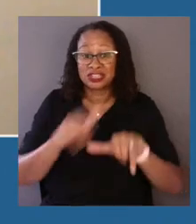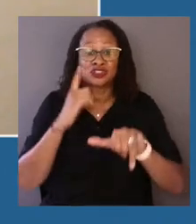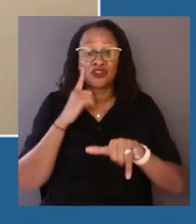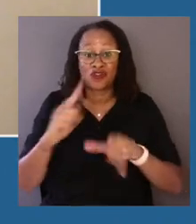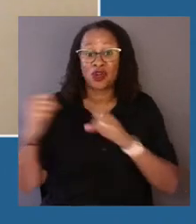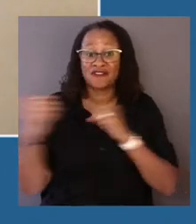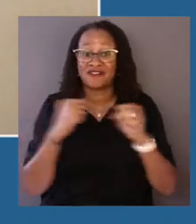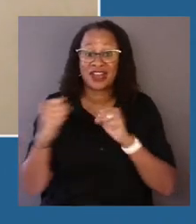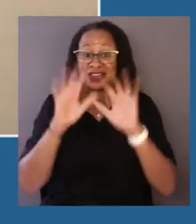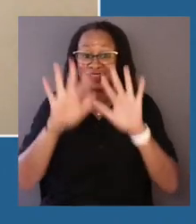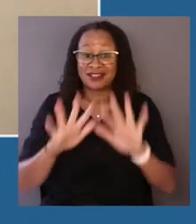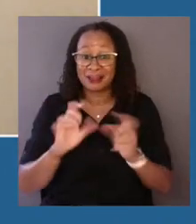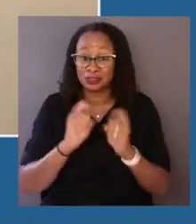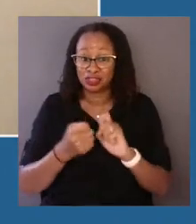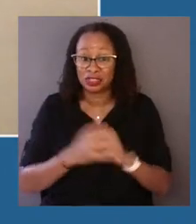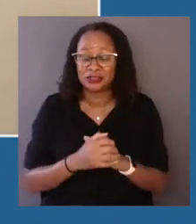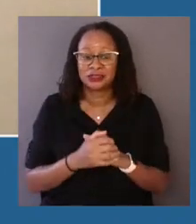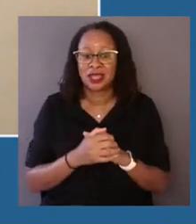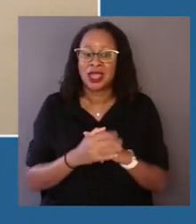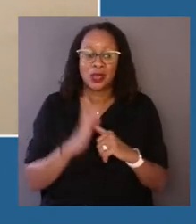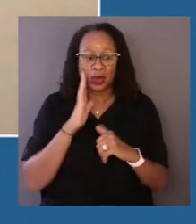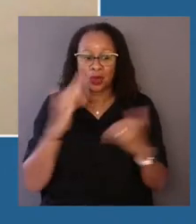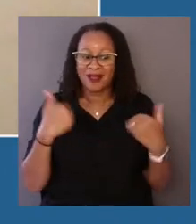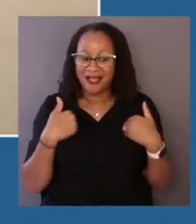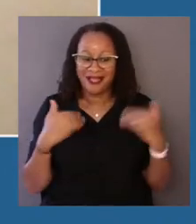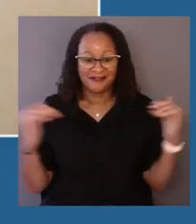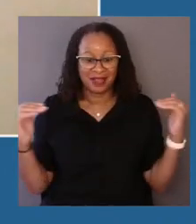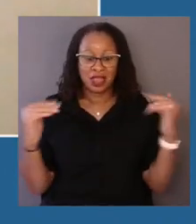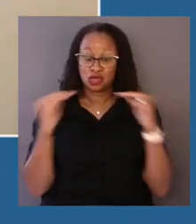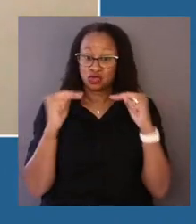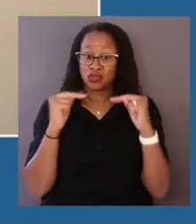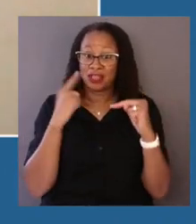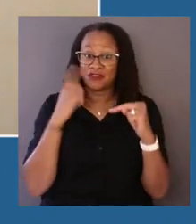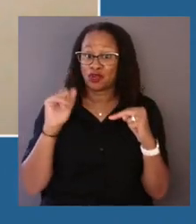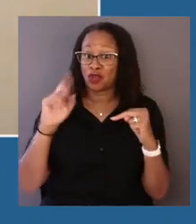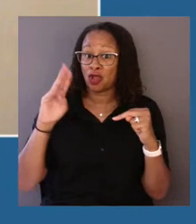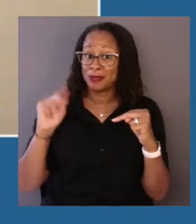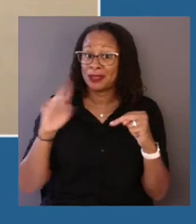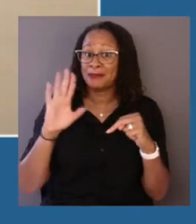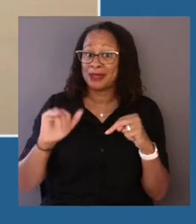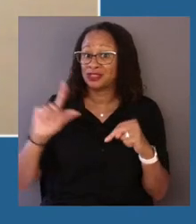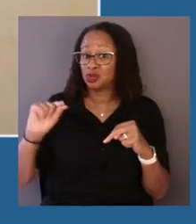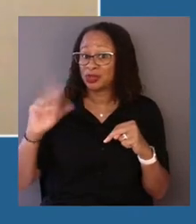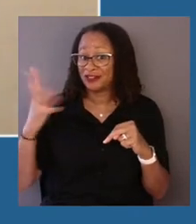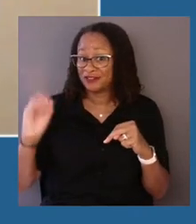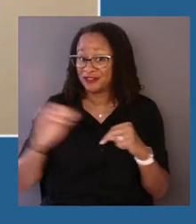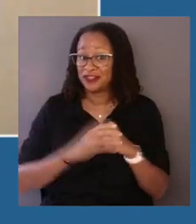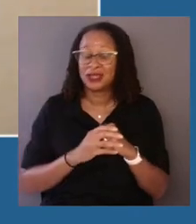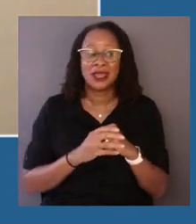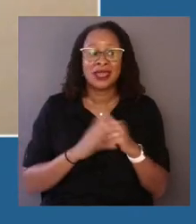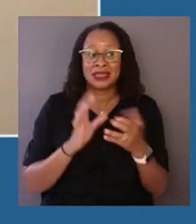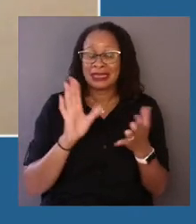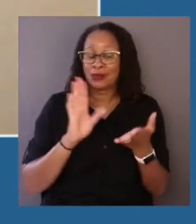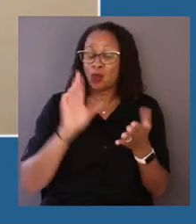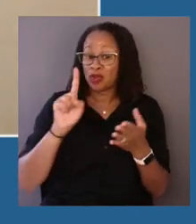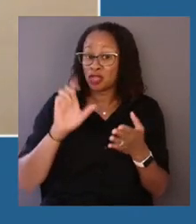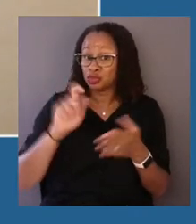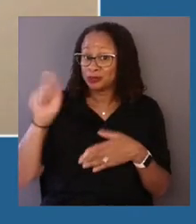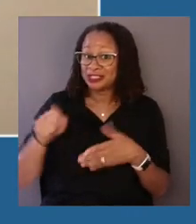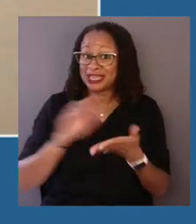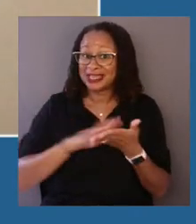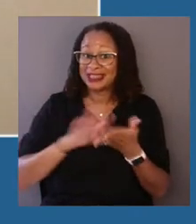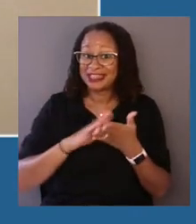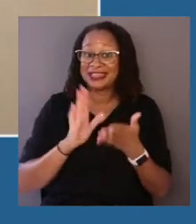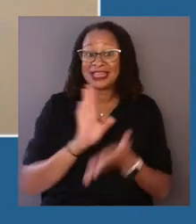to achieve carbon neutrality by 2050, and 100% clean electricity by 2040. We're rapidly expanding renewable energy.